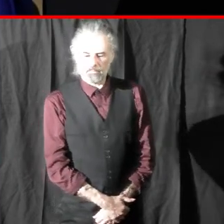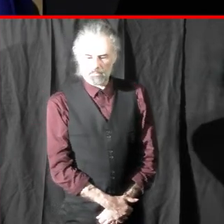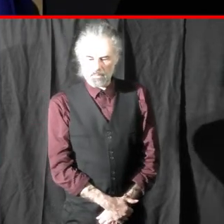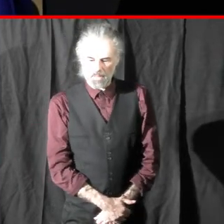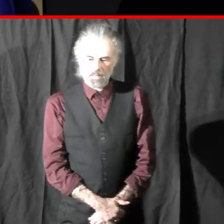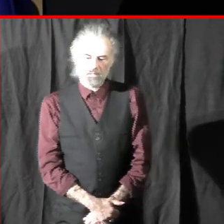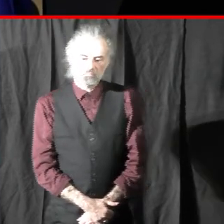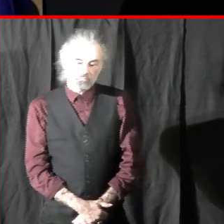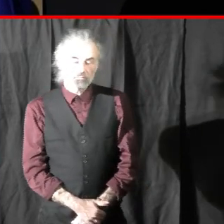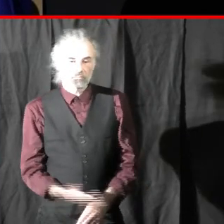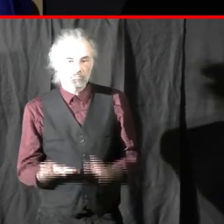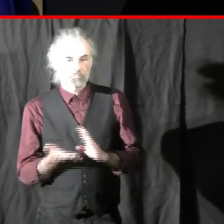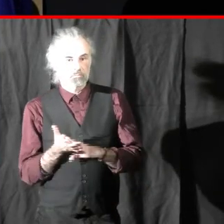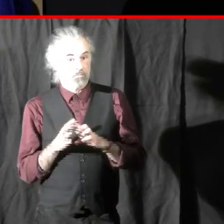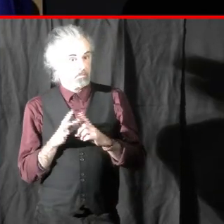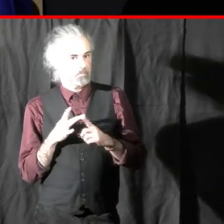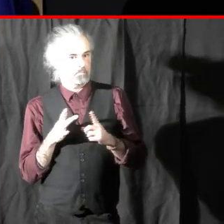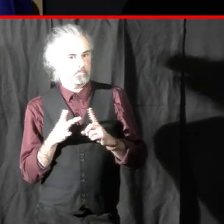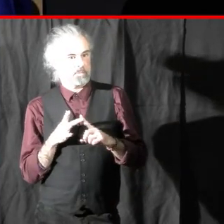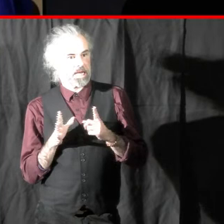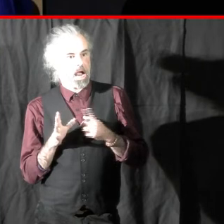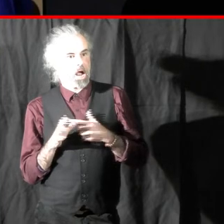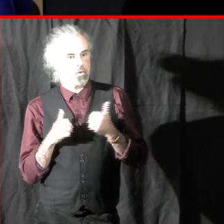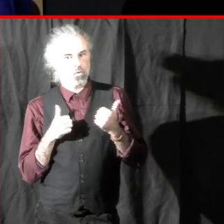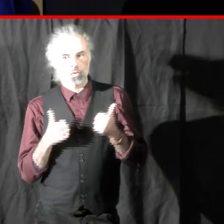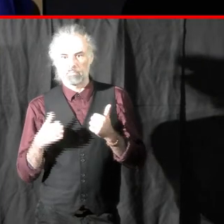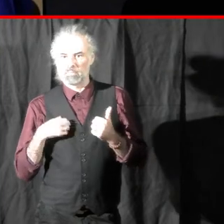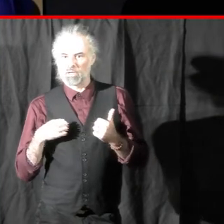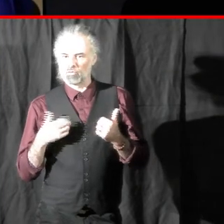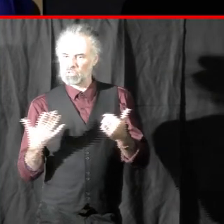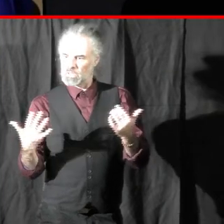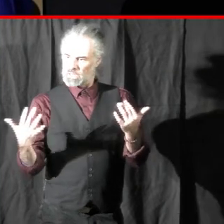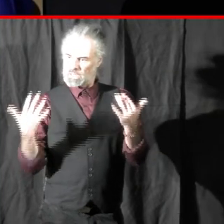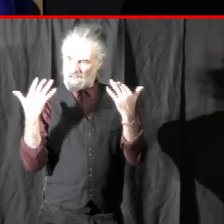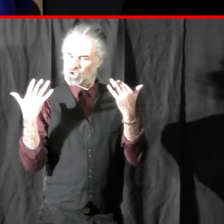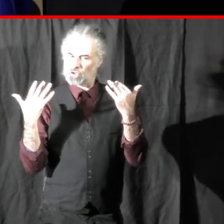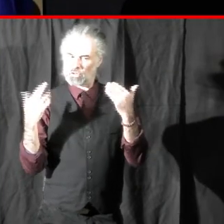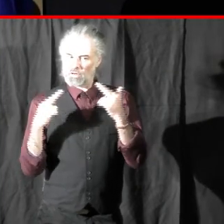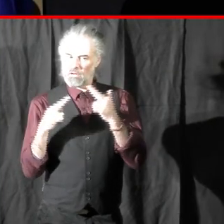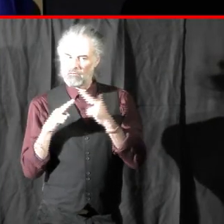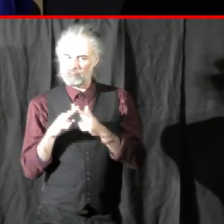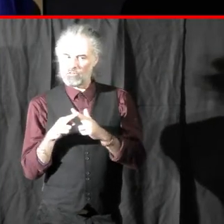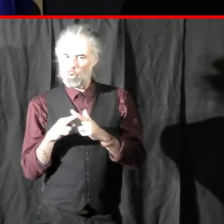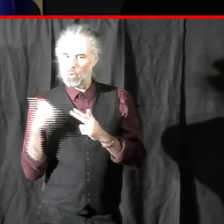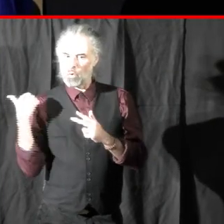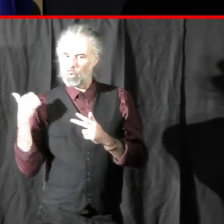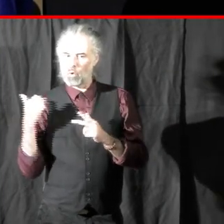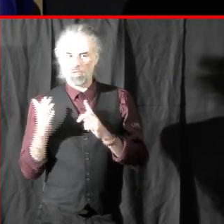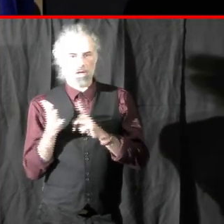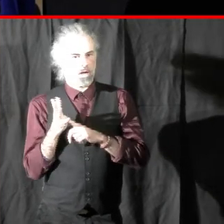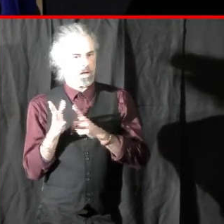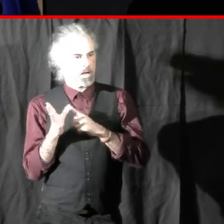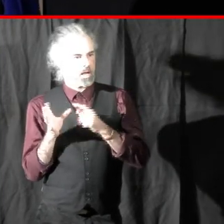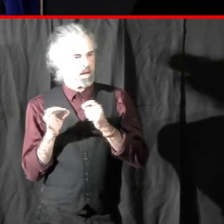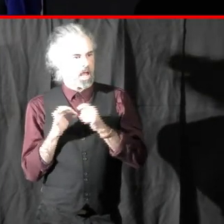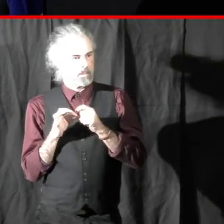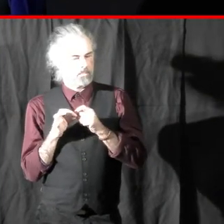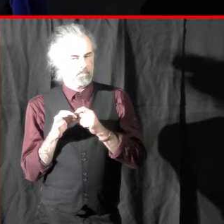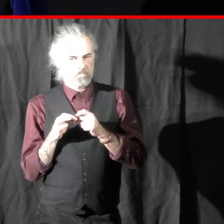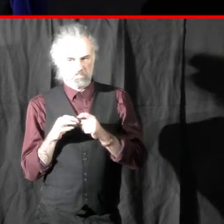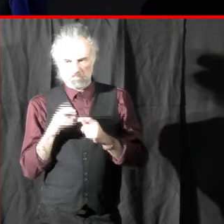Media is good because it gets attention for a lab. So a question particularly for those